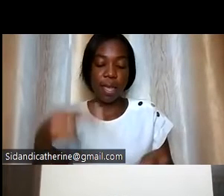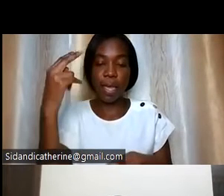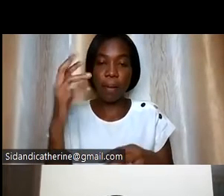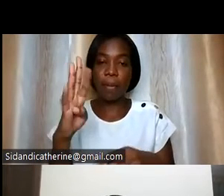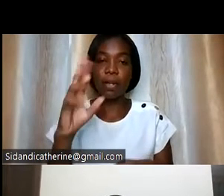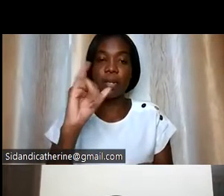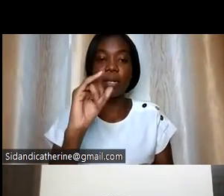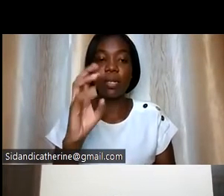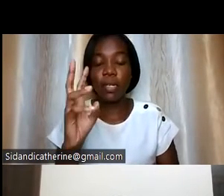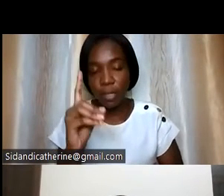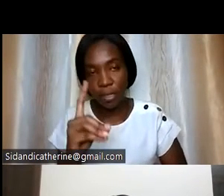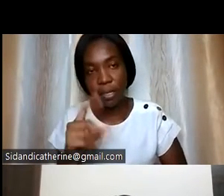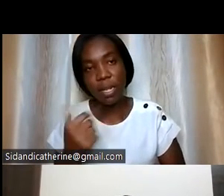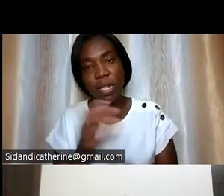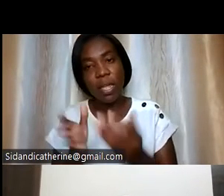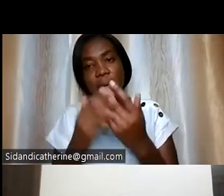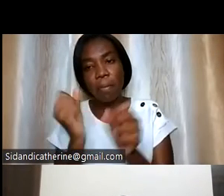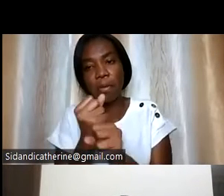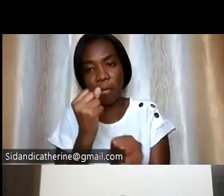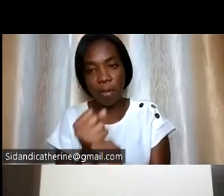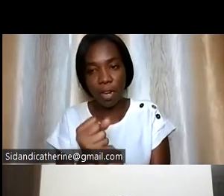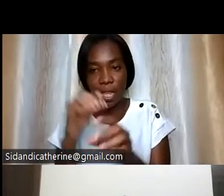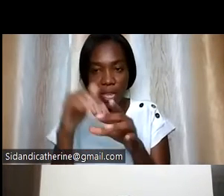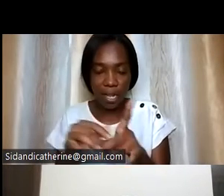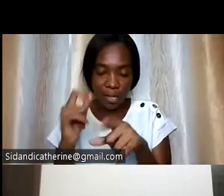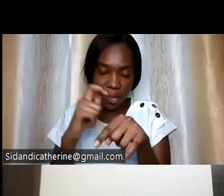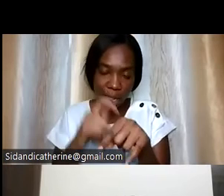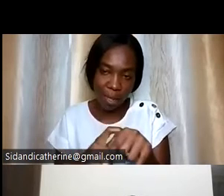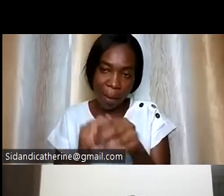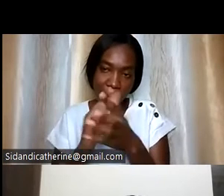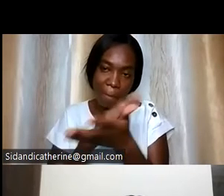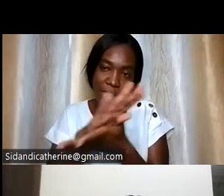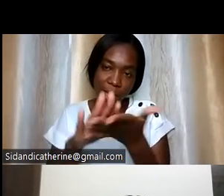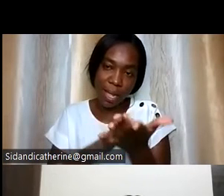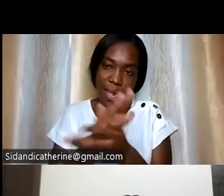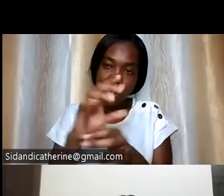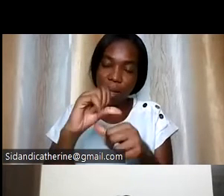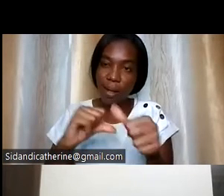We can't help it. In the past, it was basically about